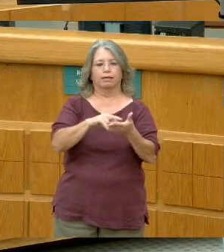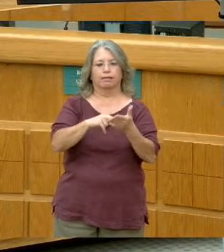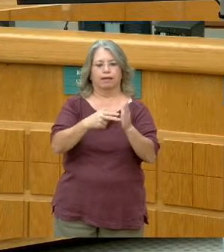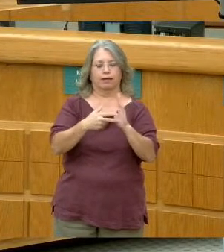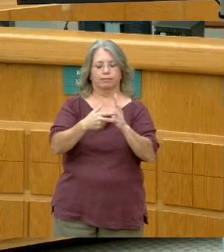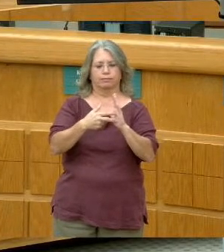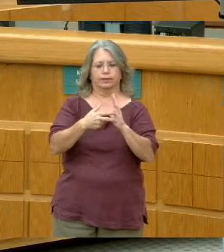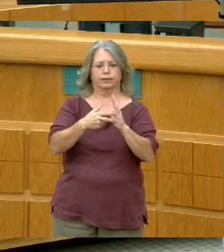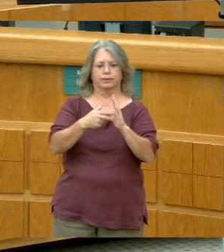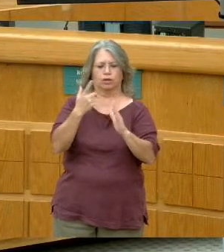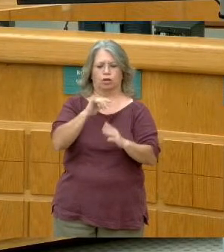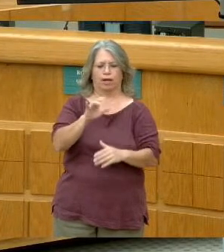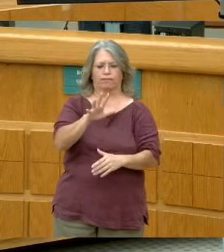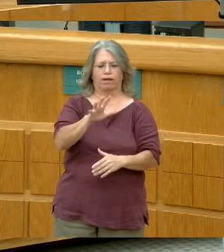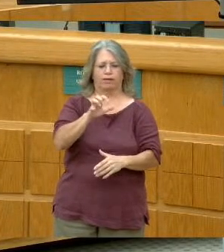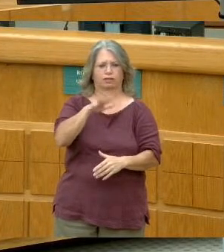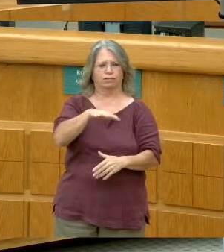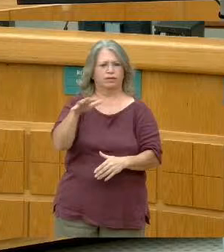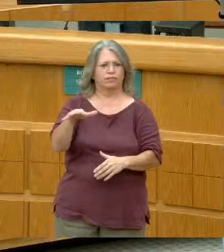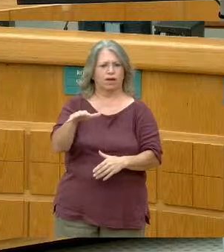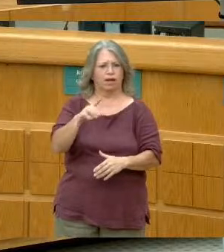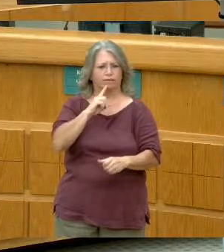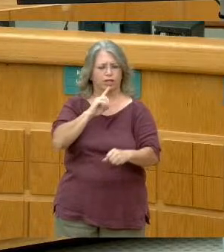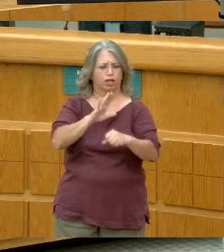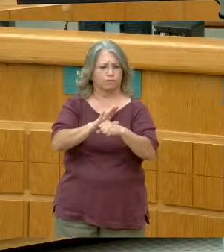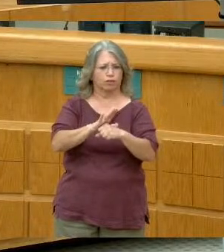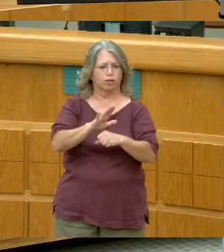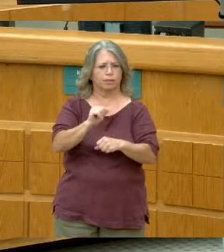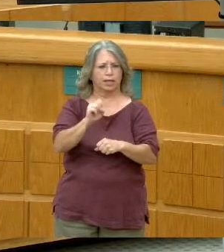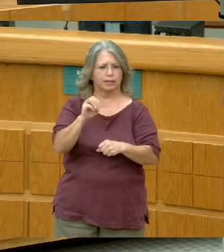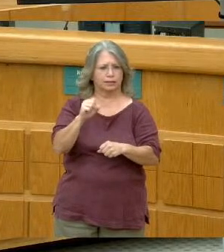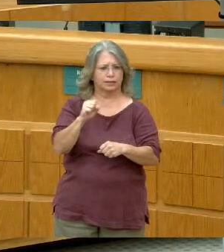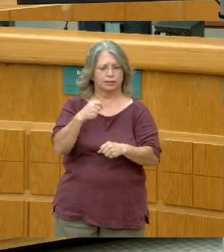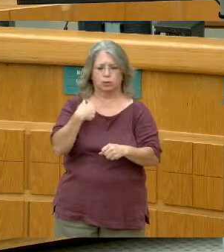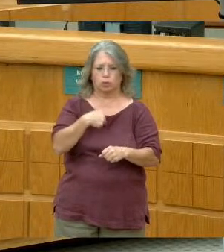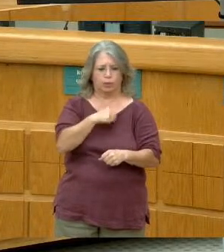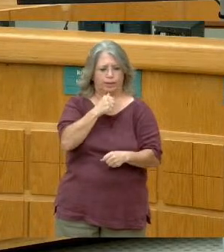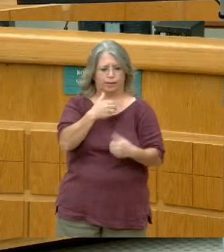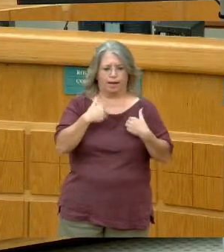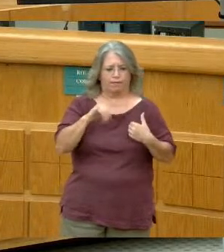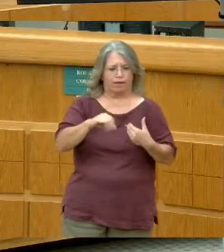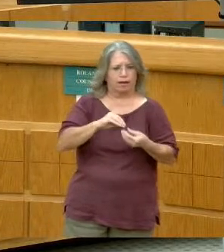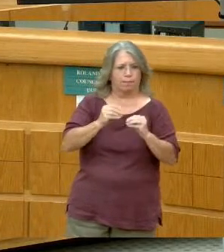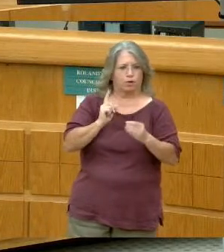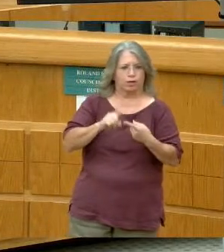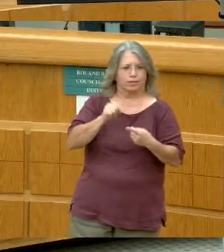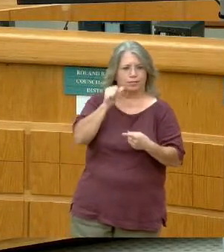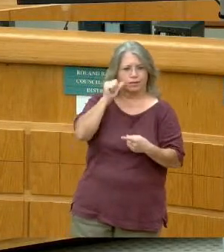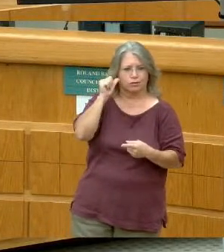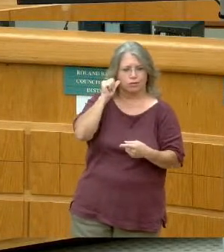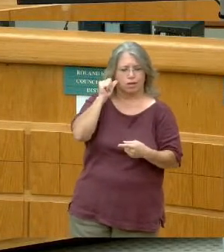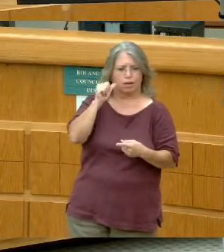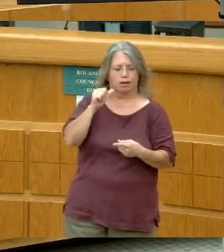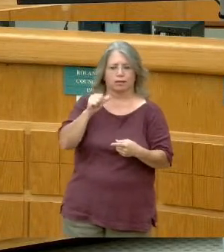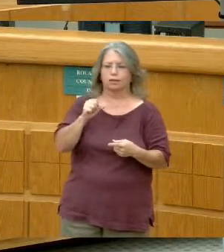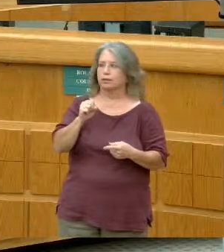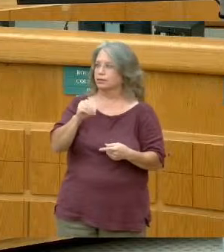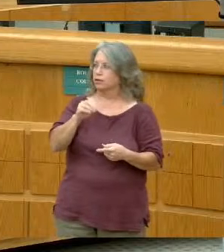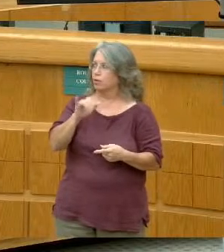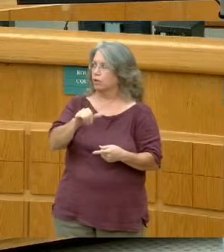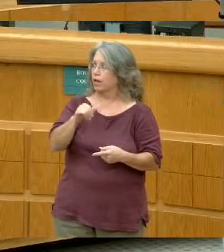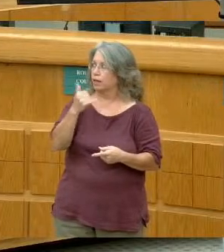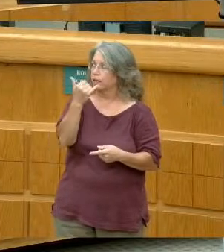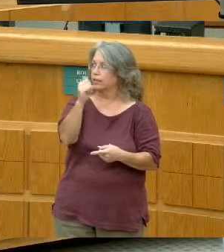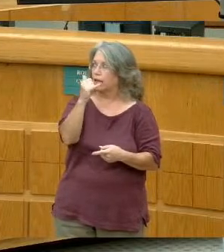confirmed cases that we didn't have in our database until yesterday. Okay, so what the yellow